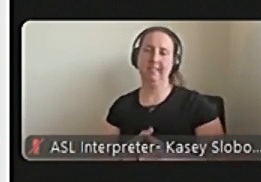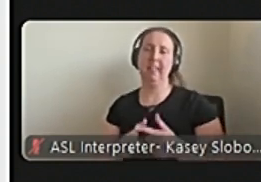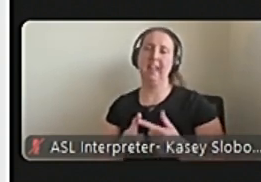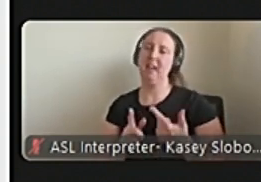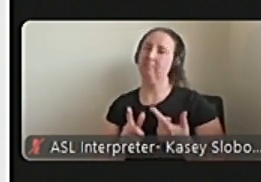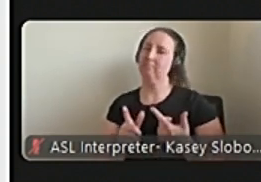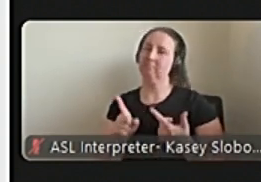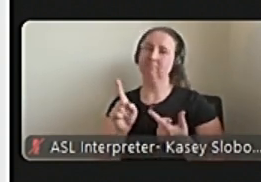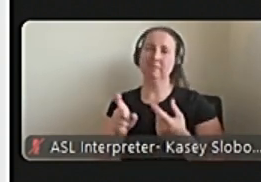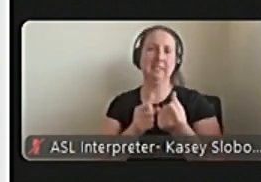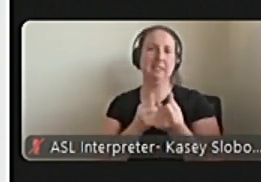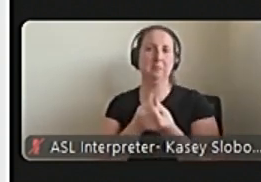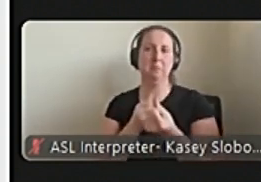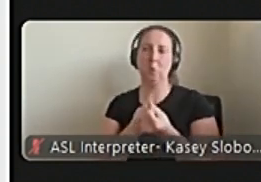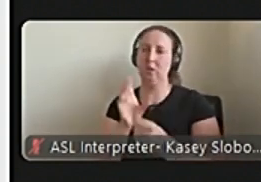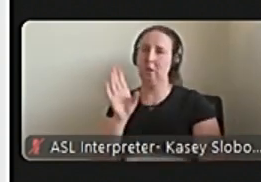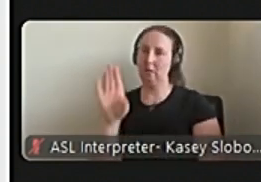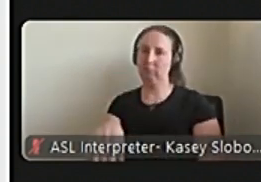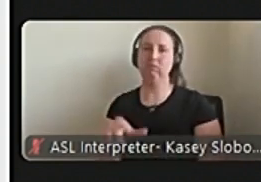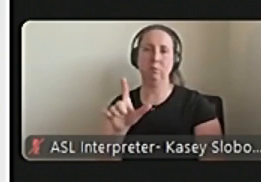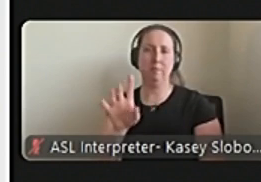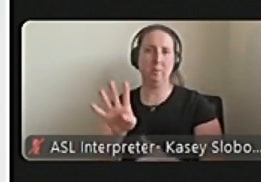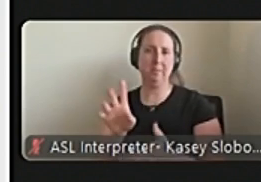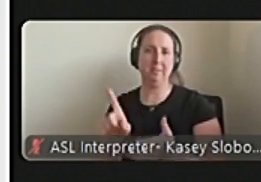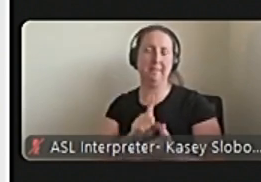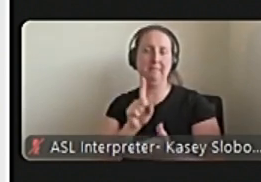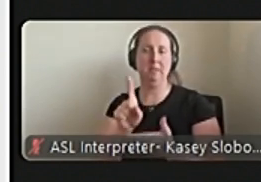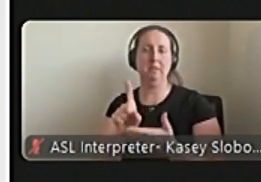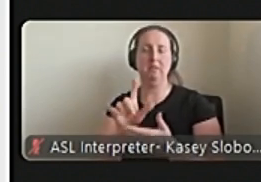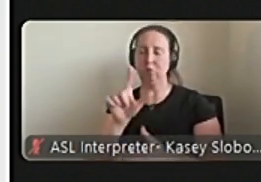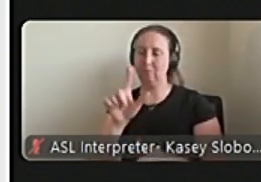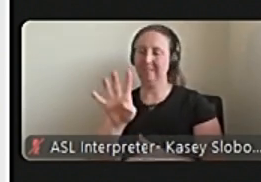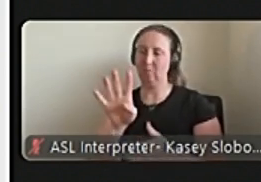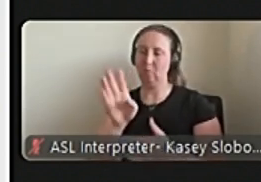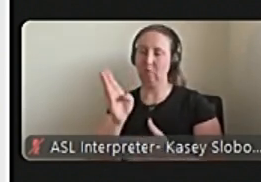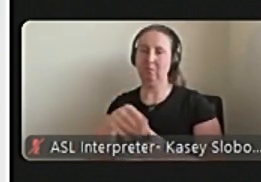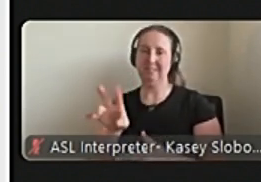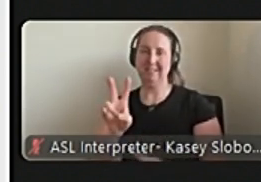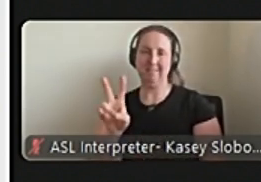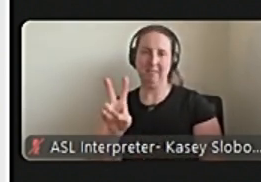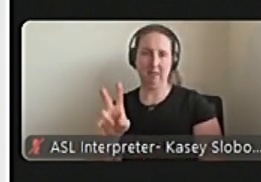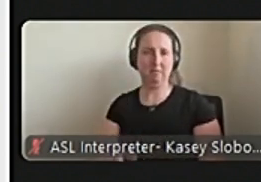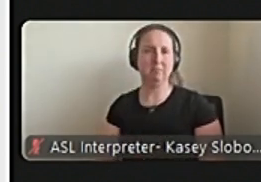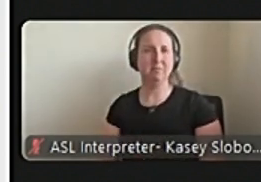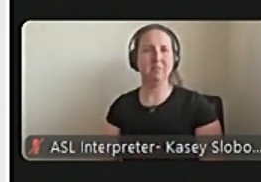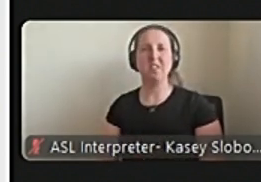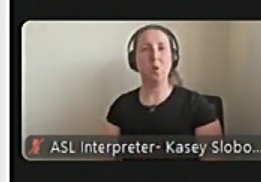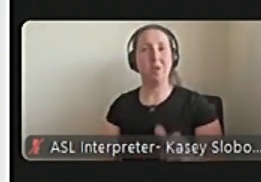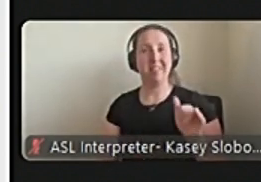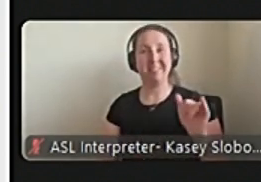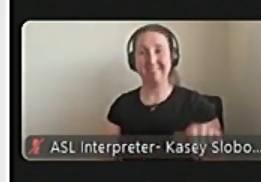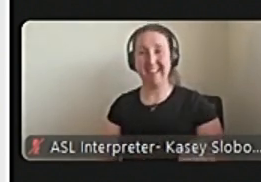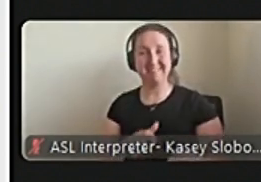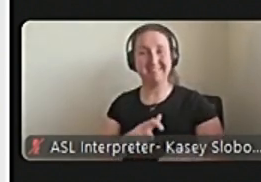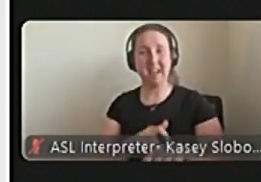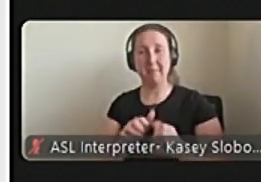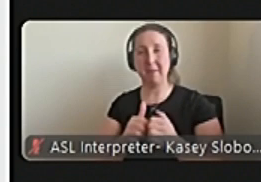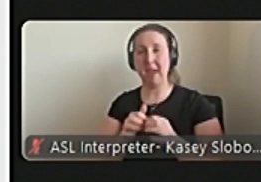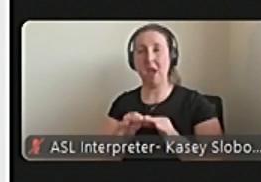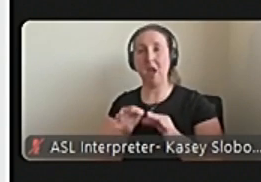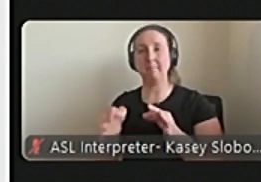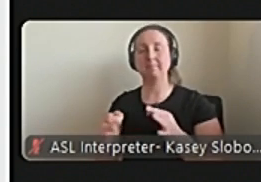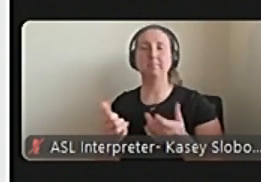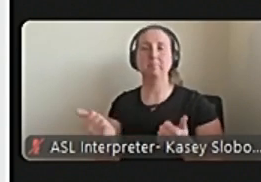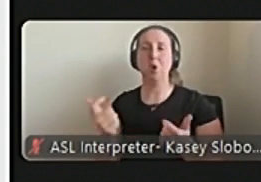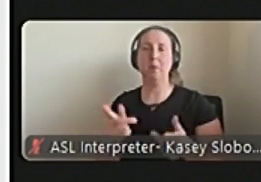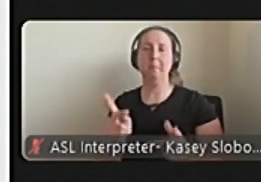is required. And people often say, how can we postpone that? All of us will die. Nobody's going